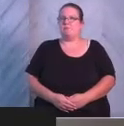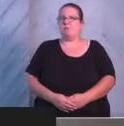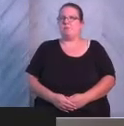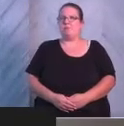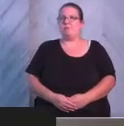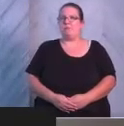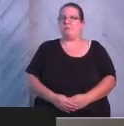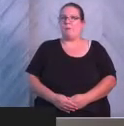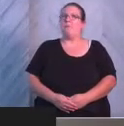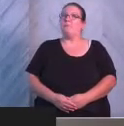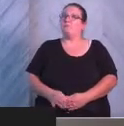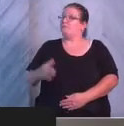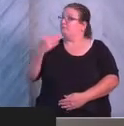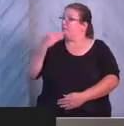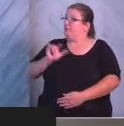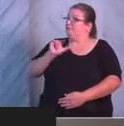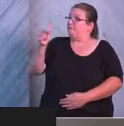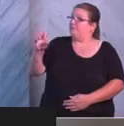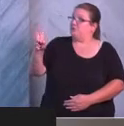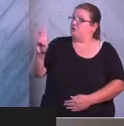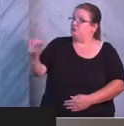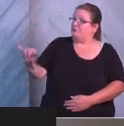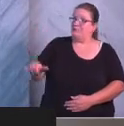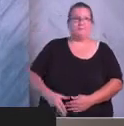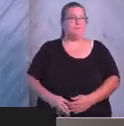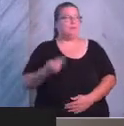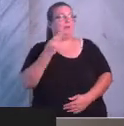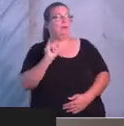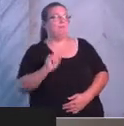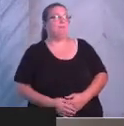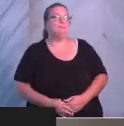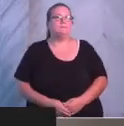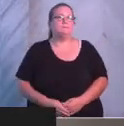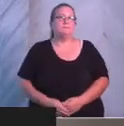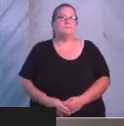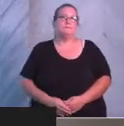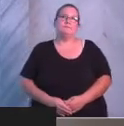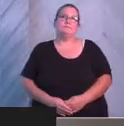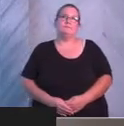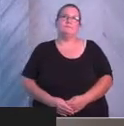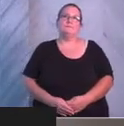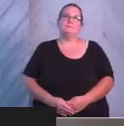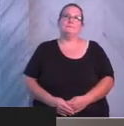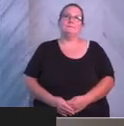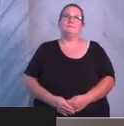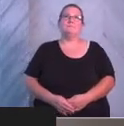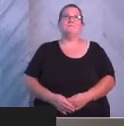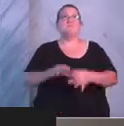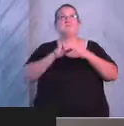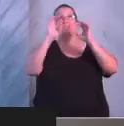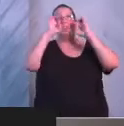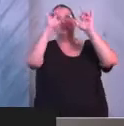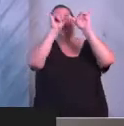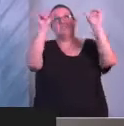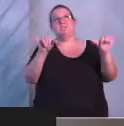Thank you. And Shelley, to you. Hi. In regards to the educational system, I guess I have a little